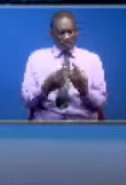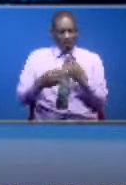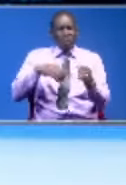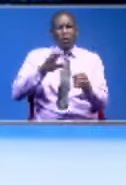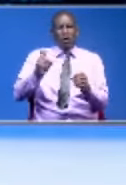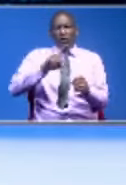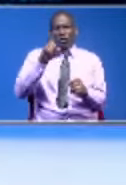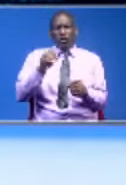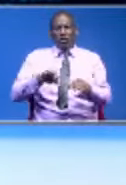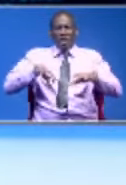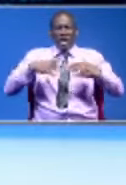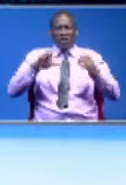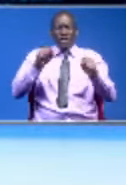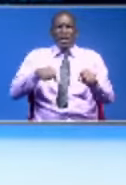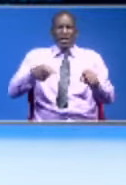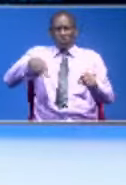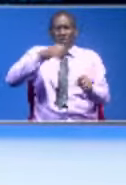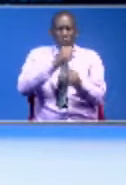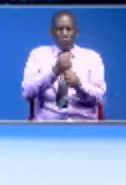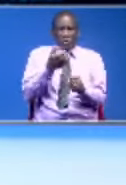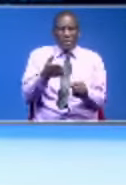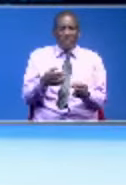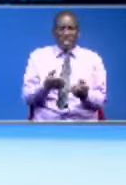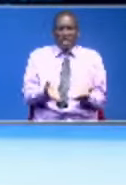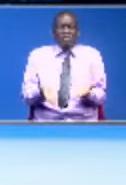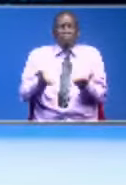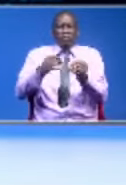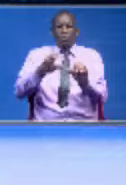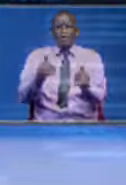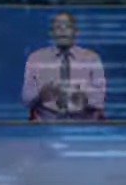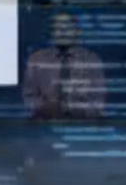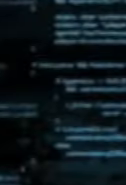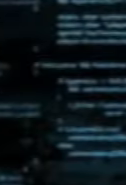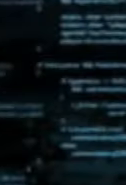of how do we exactly do this at scale. Stay tuned.